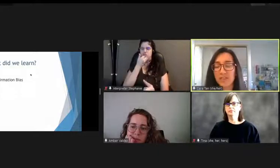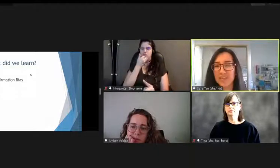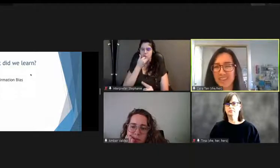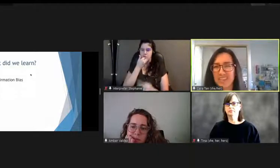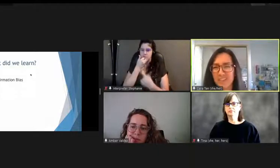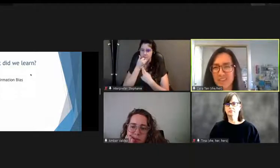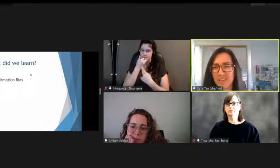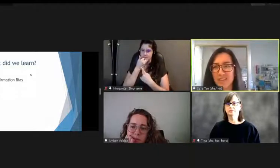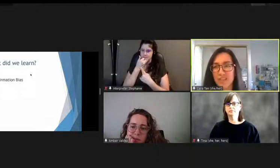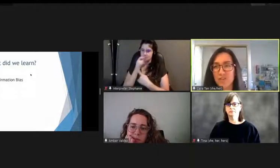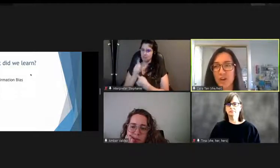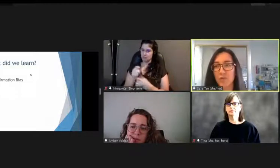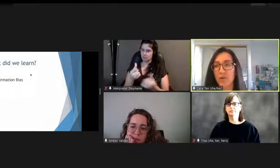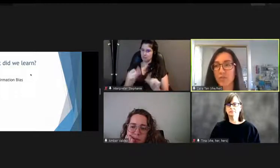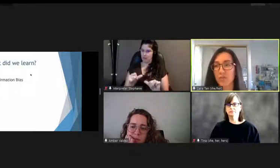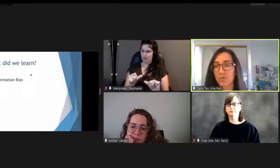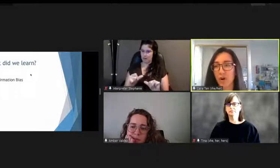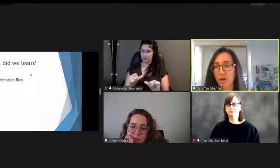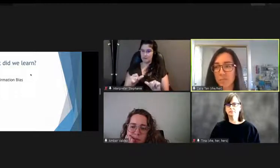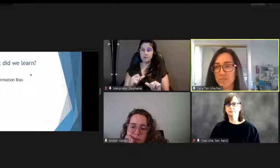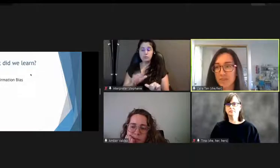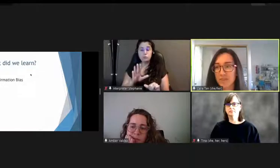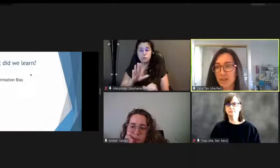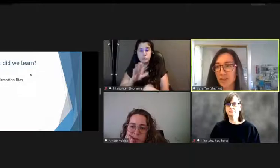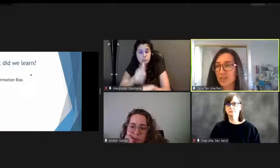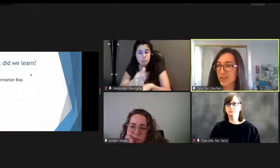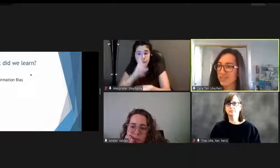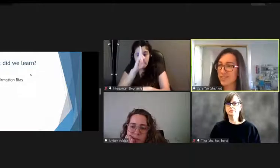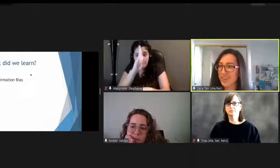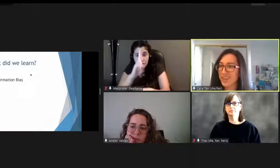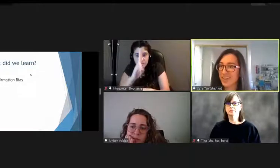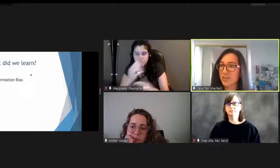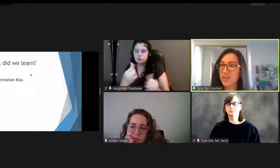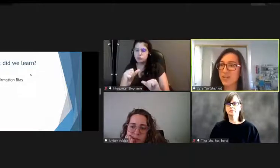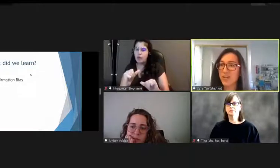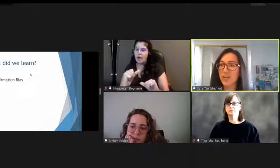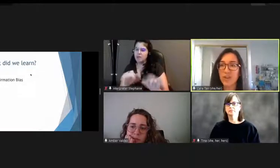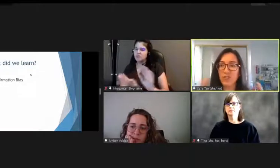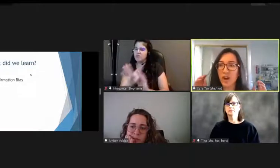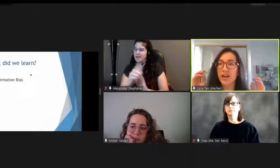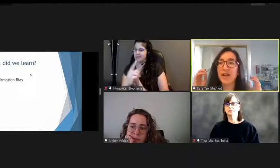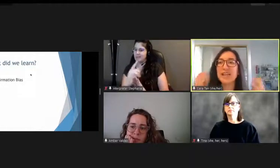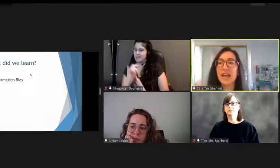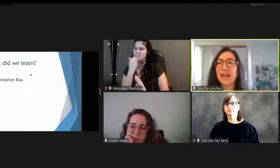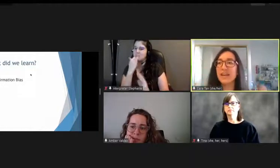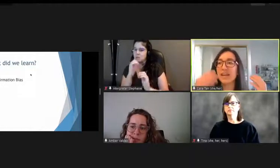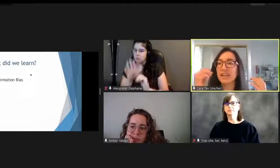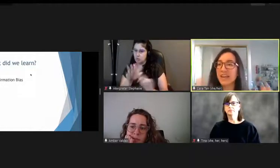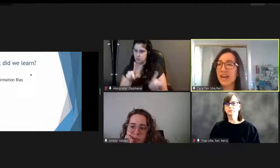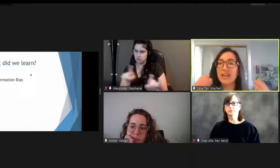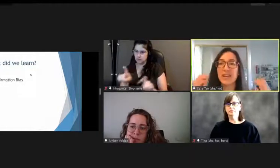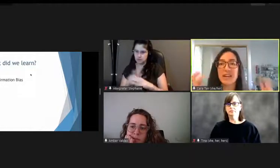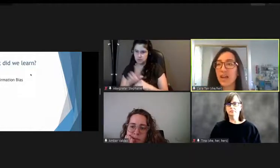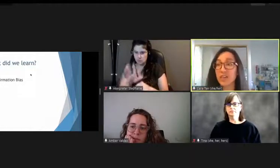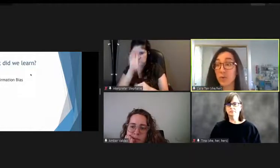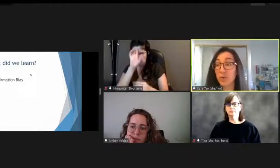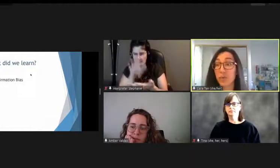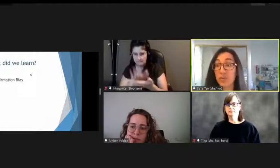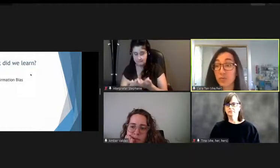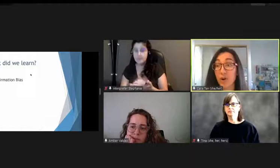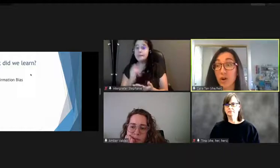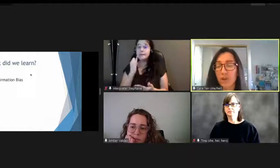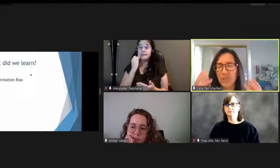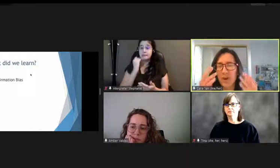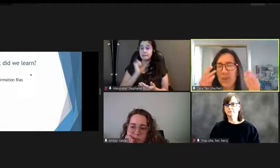best test of it is to try and prove ourselves wrong. And the reason for that is because if I try again and again and again to prove